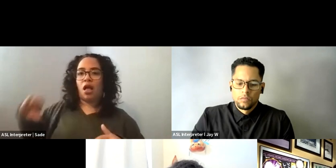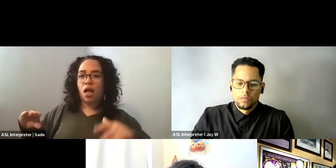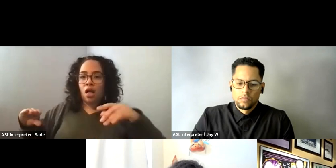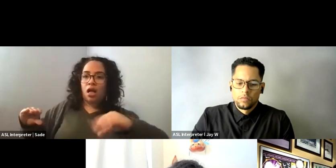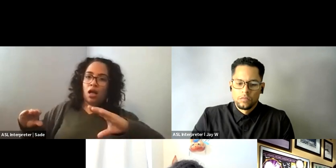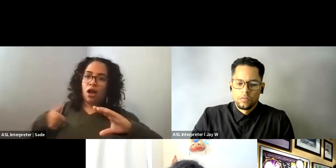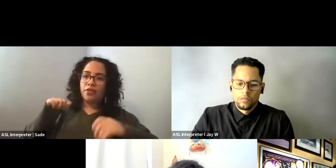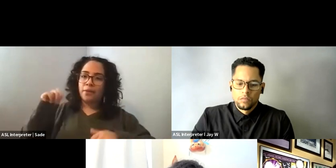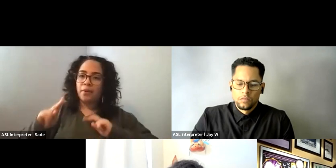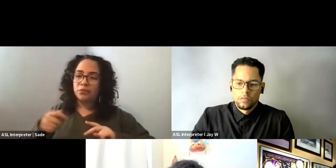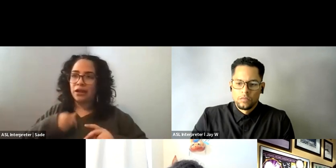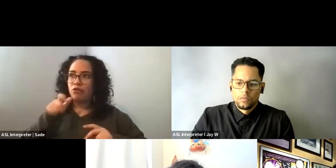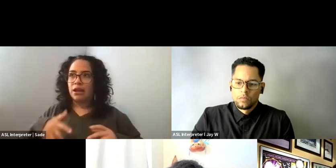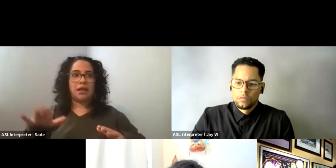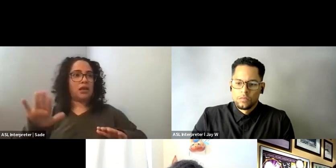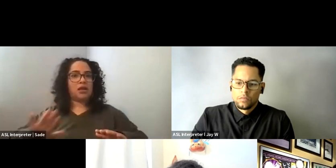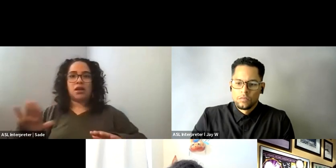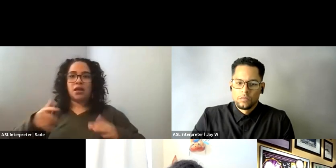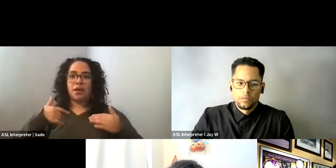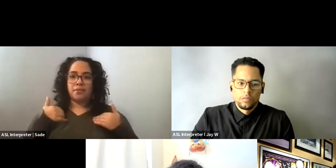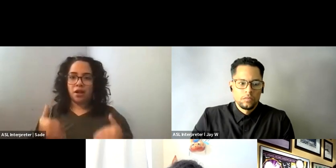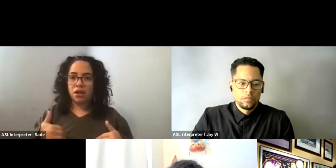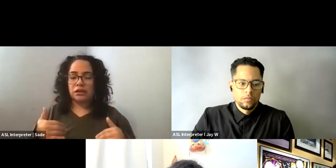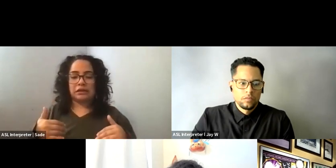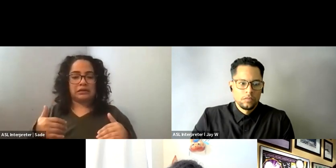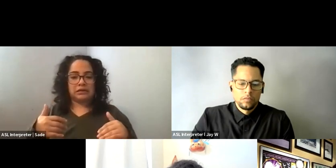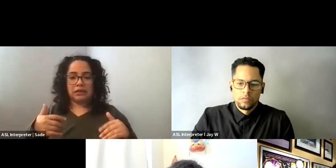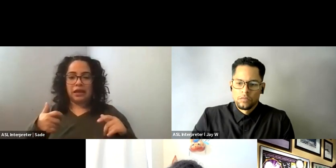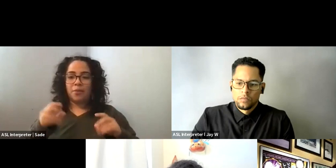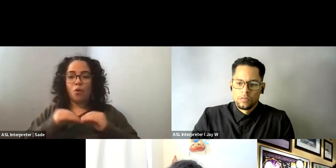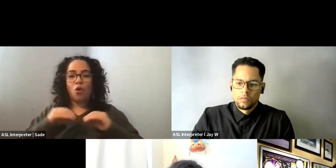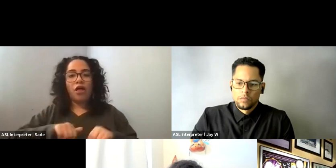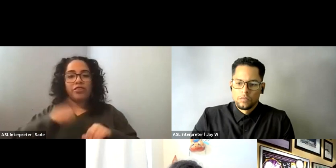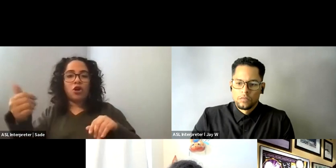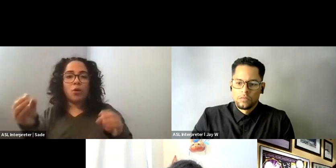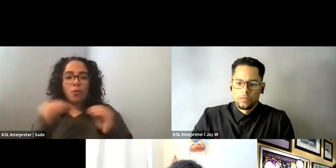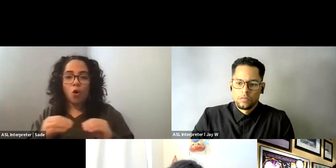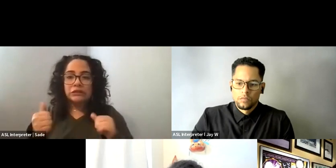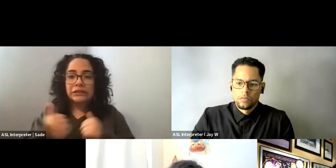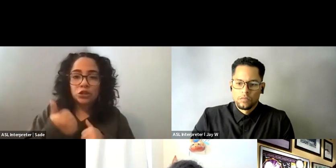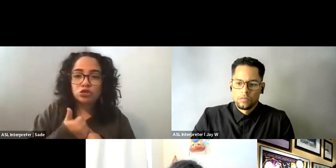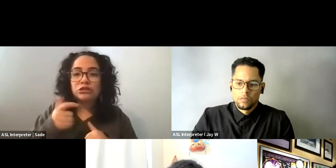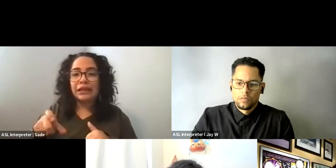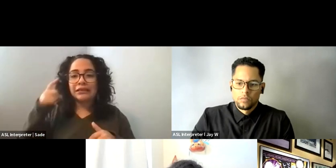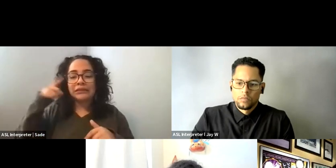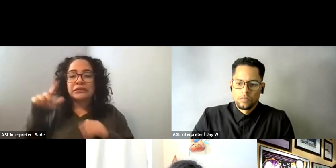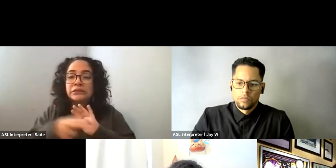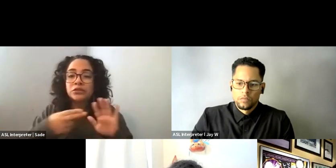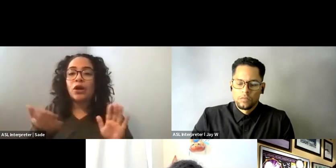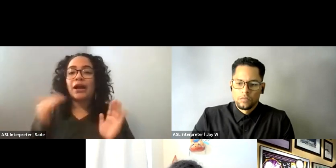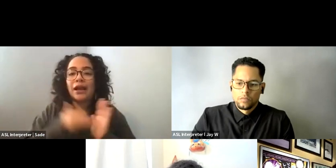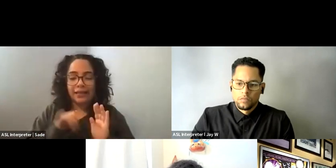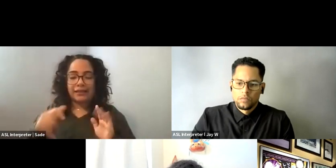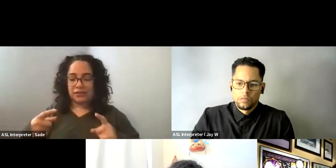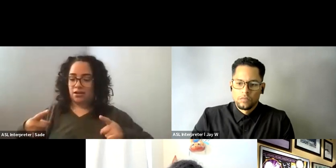in body minds that are more othered and more pathologized, considered more dangerous, which again exists at the intersection of